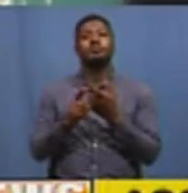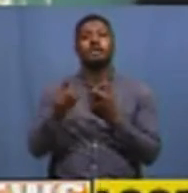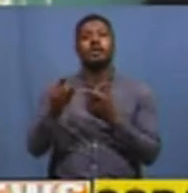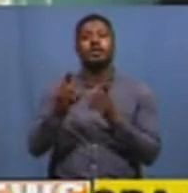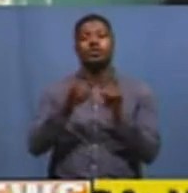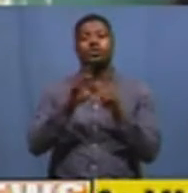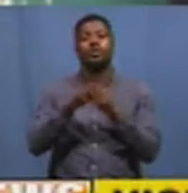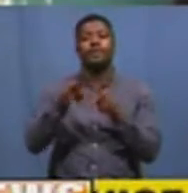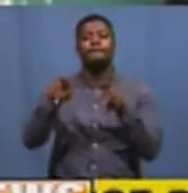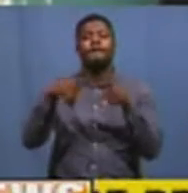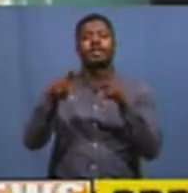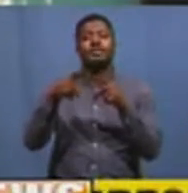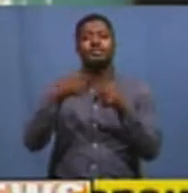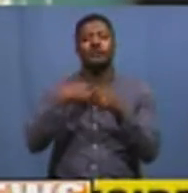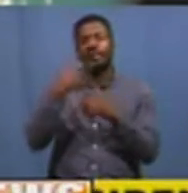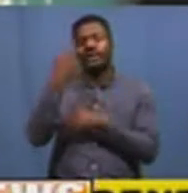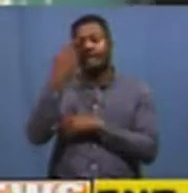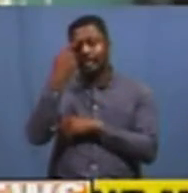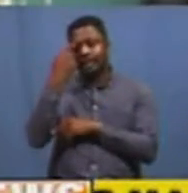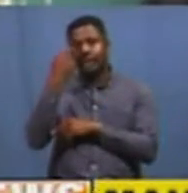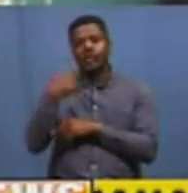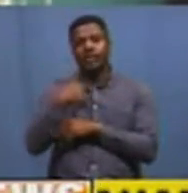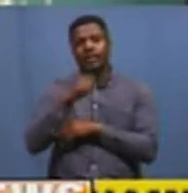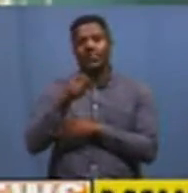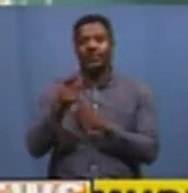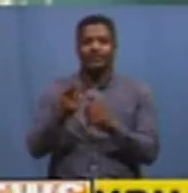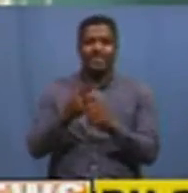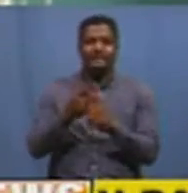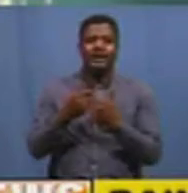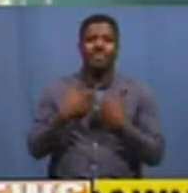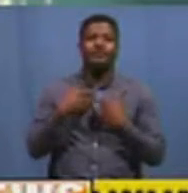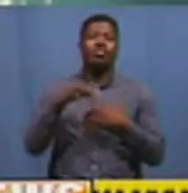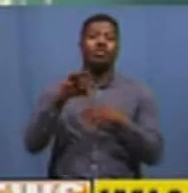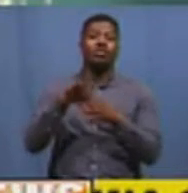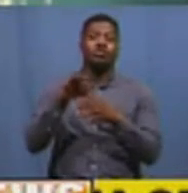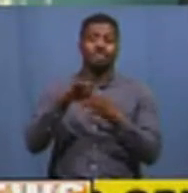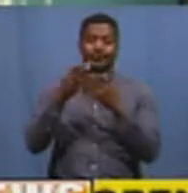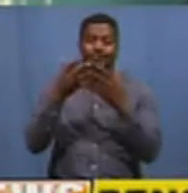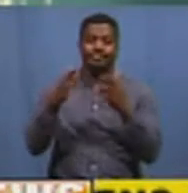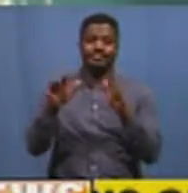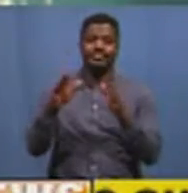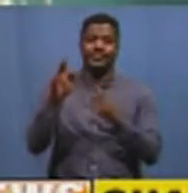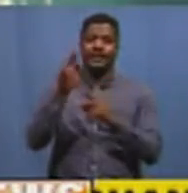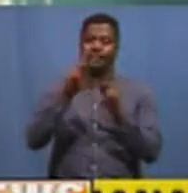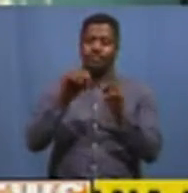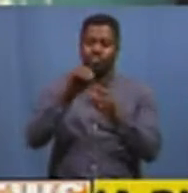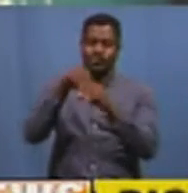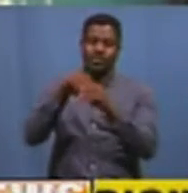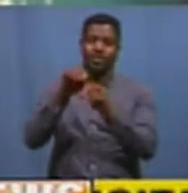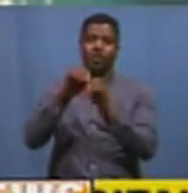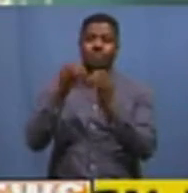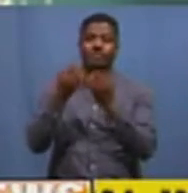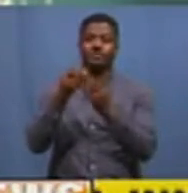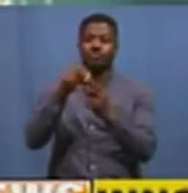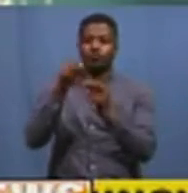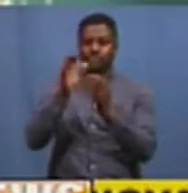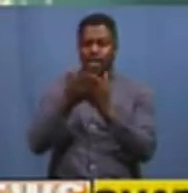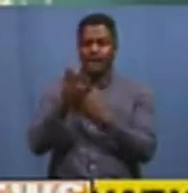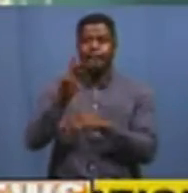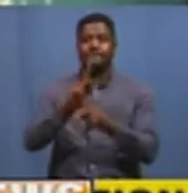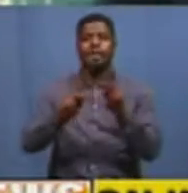it be done on a partisan basis, we think that we should first have the elections done, have people into office chosen by the